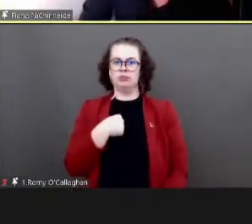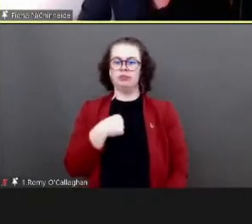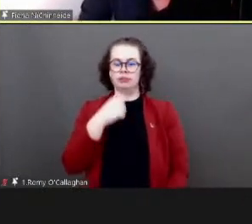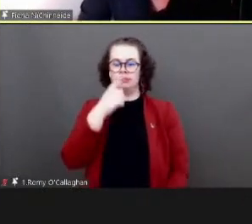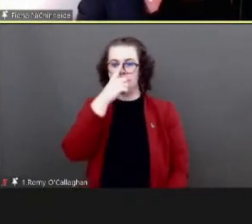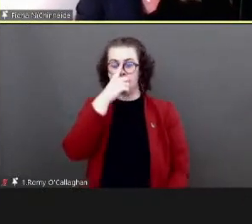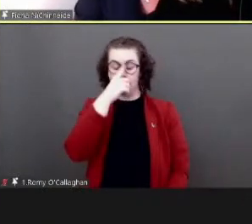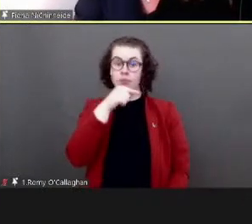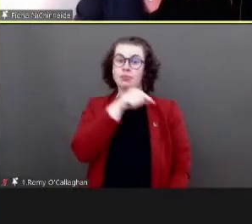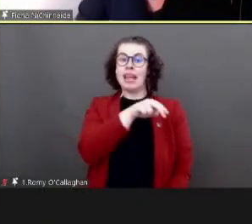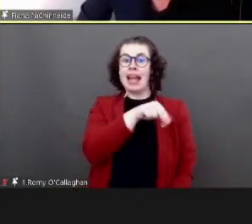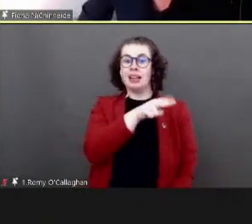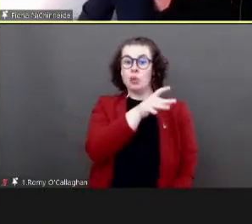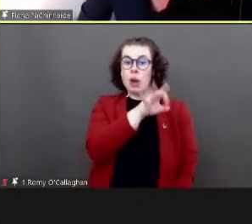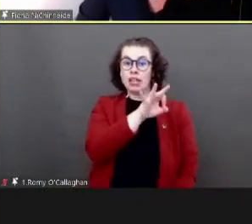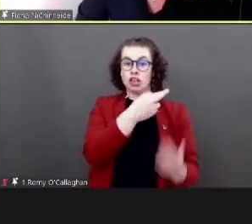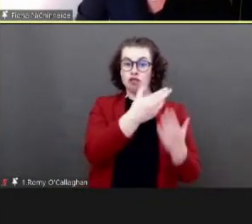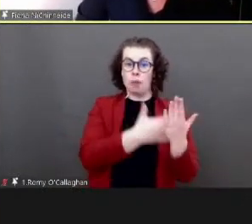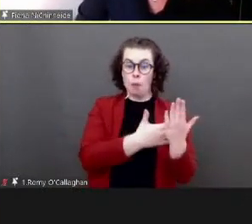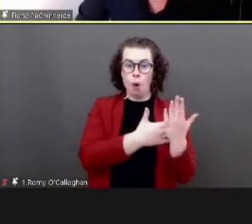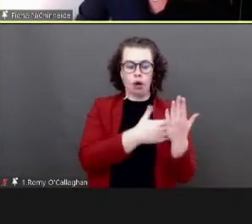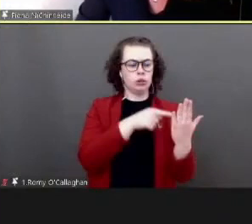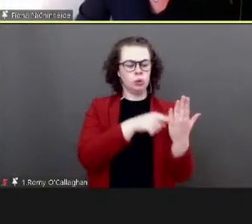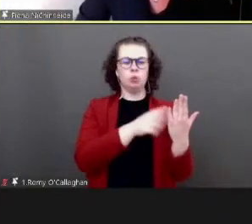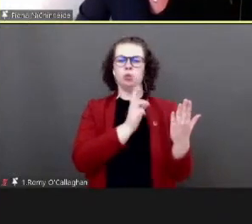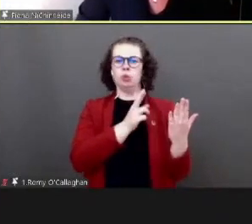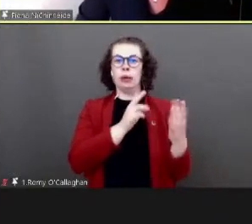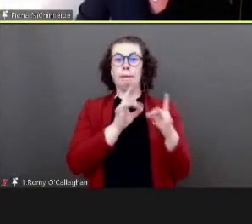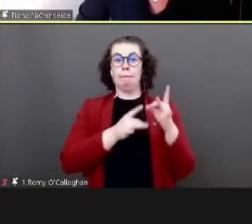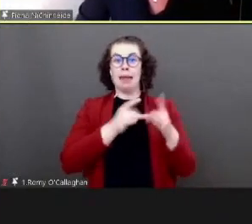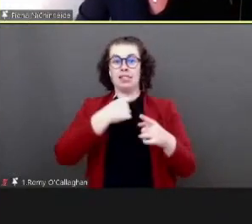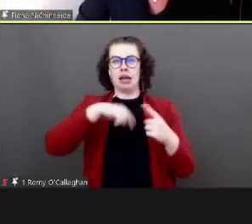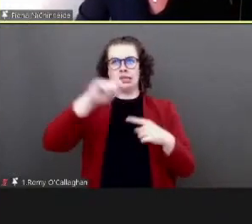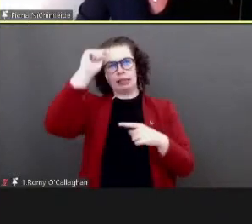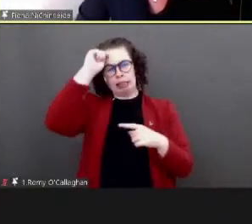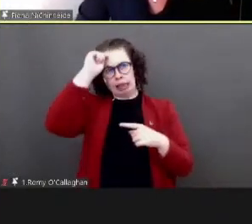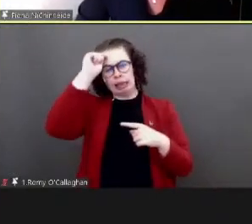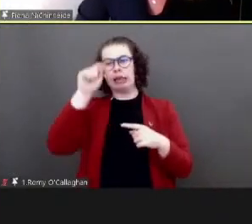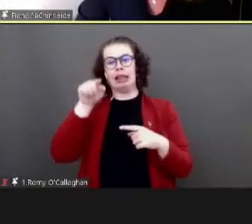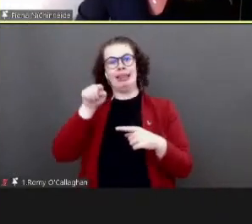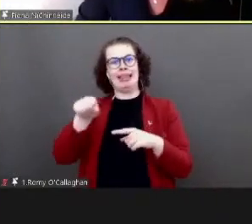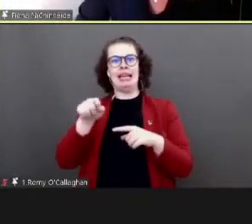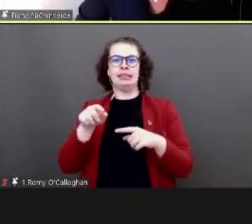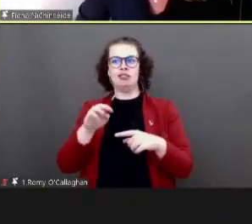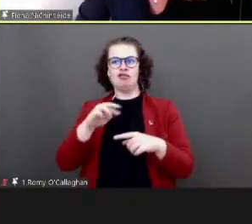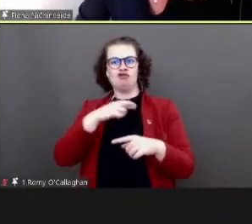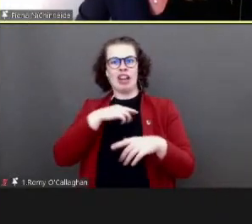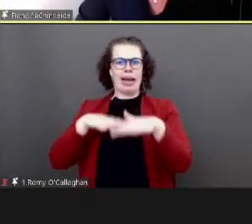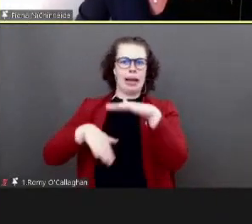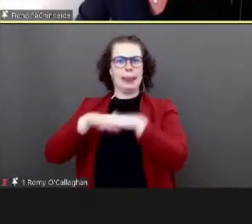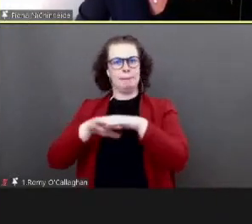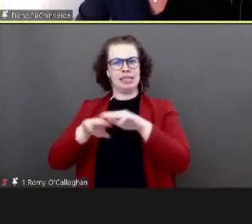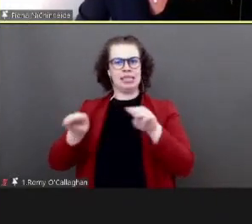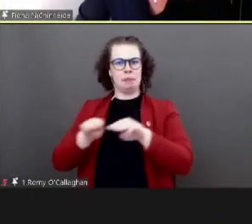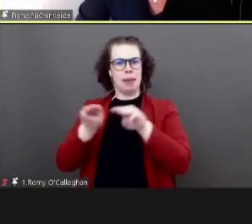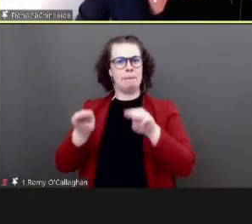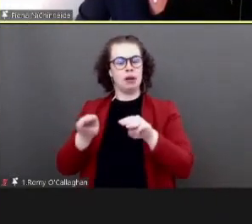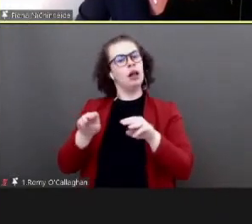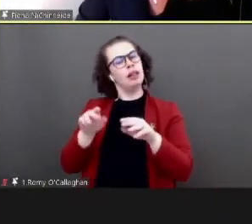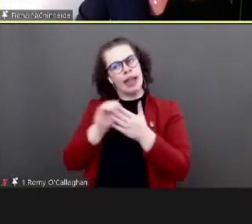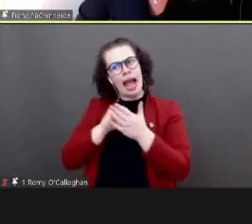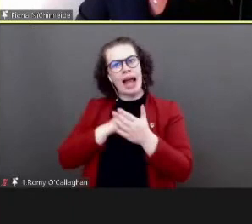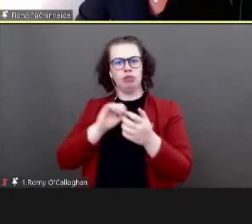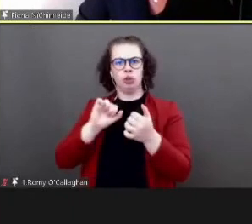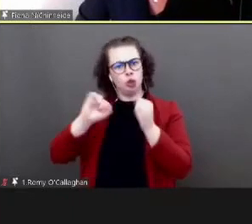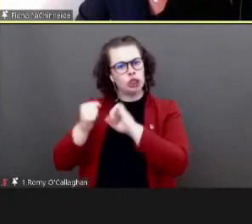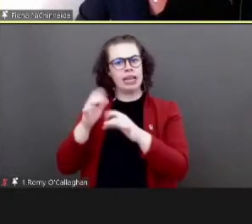NUIG report also challenged our thinking around prison as a disabling environment and the need to make it fully accessible, particularly as